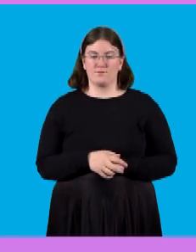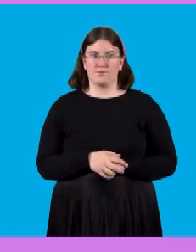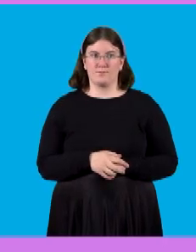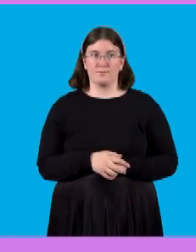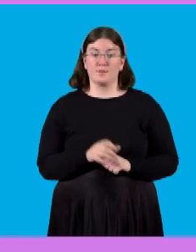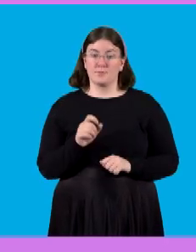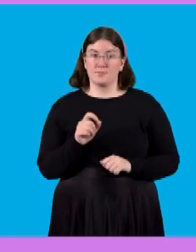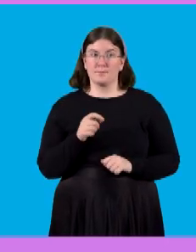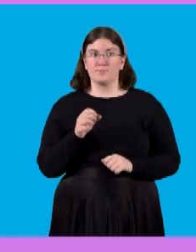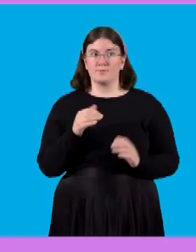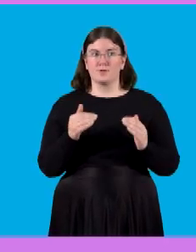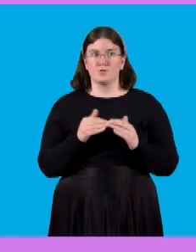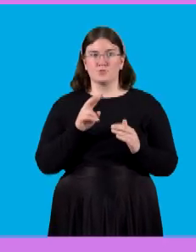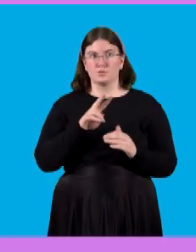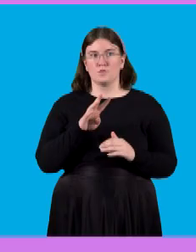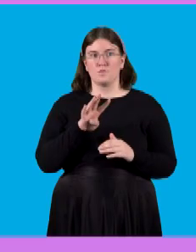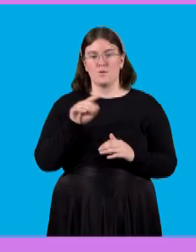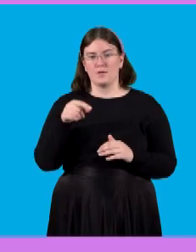1,471.5. That alone will give me